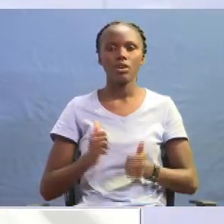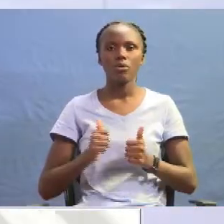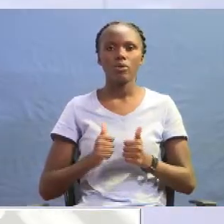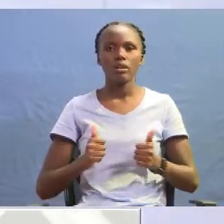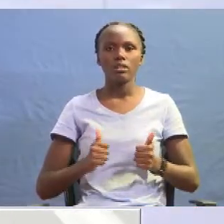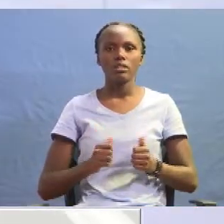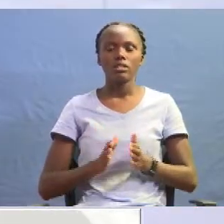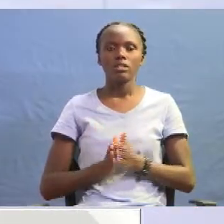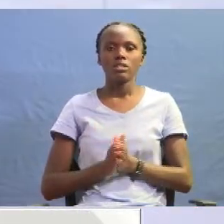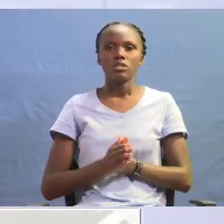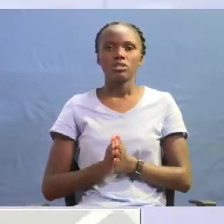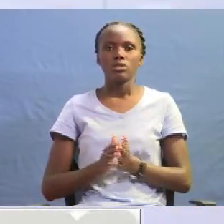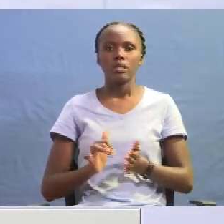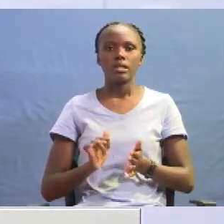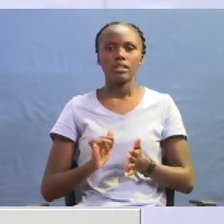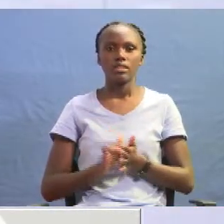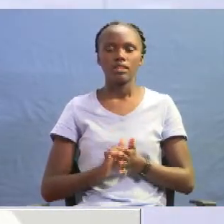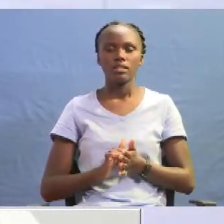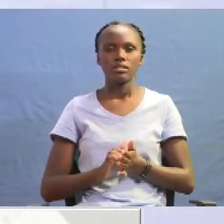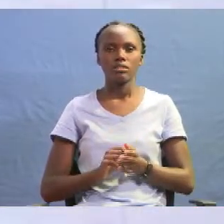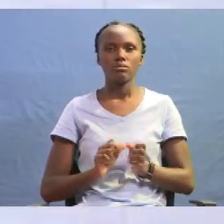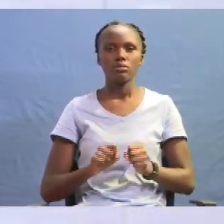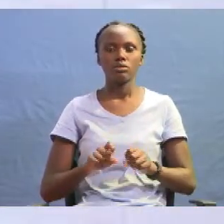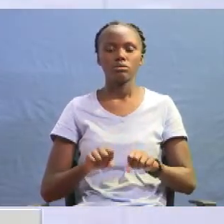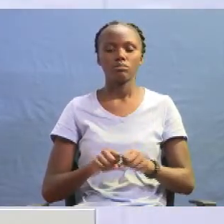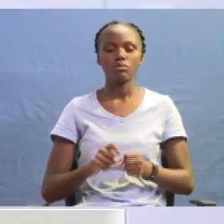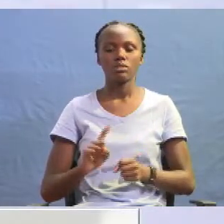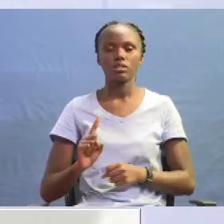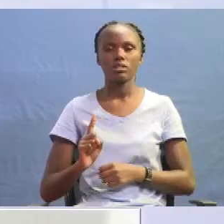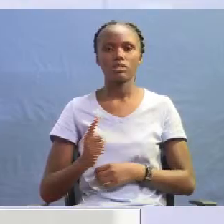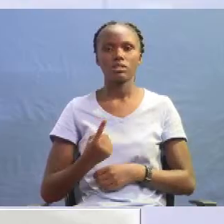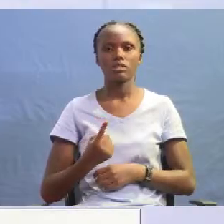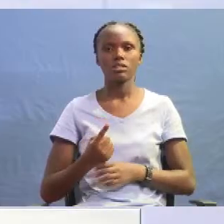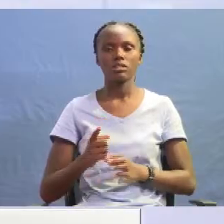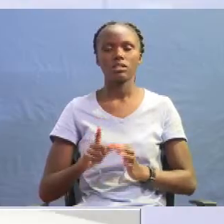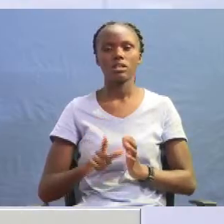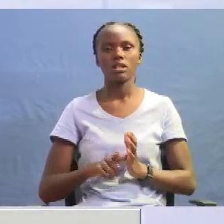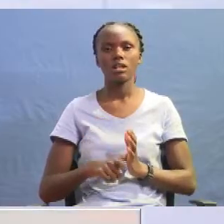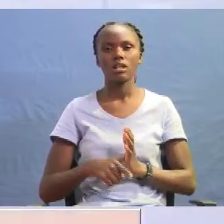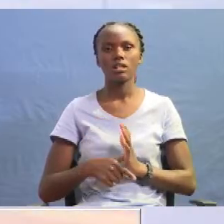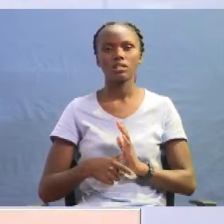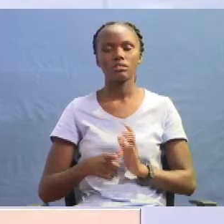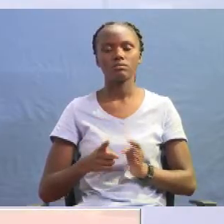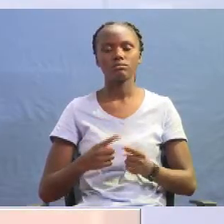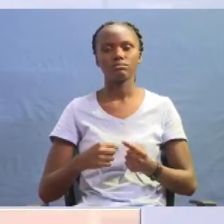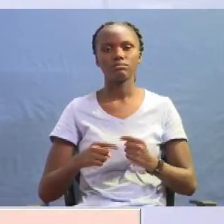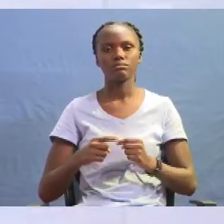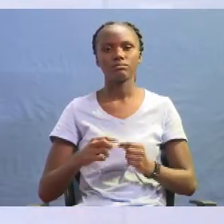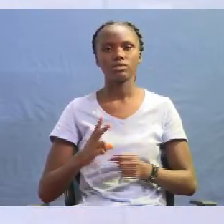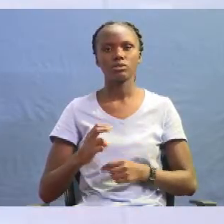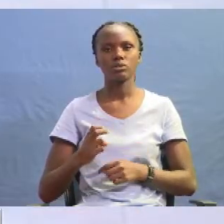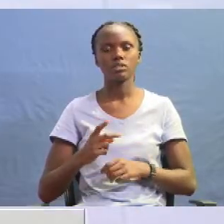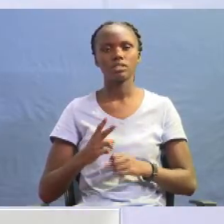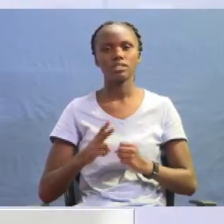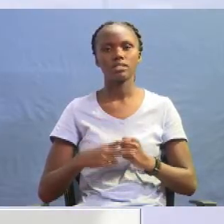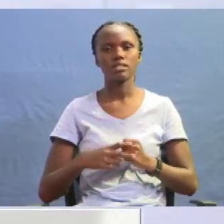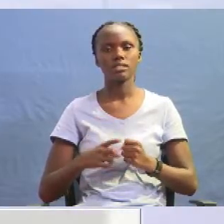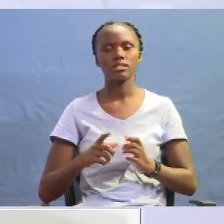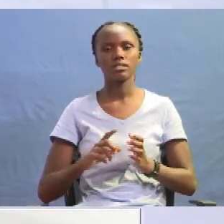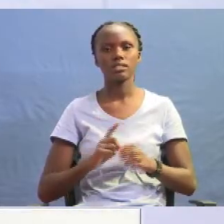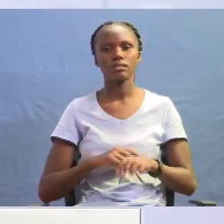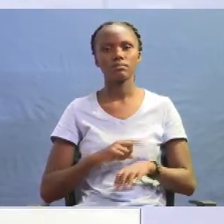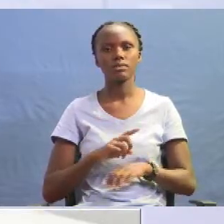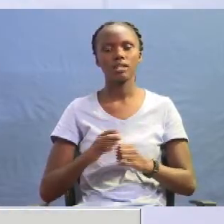Alright, that story by Pesi Achola now takes us to our first break here on the State of the Nation. It is 26 minutes past